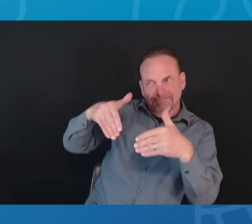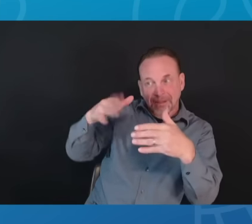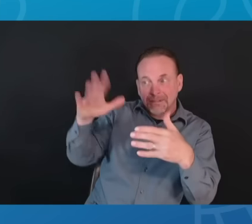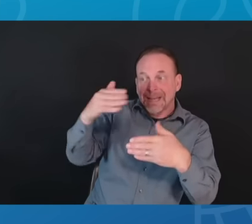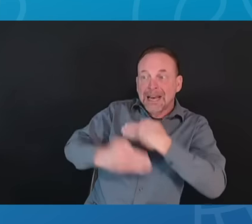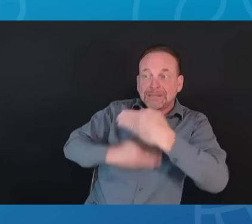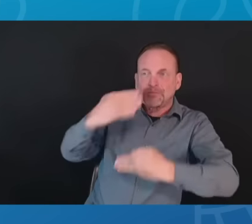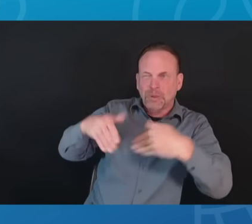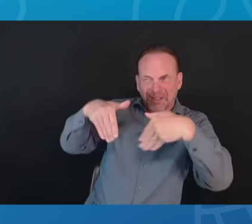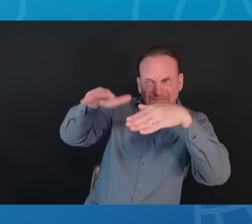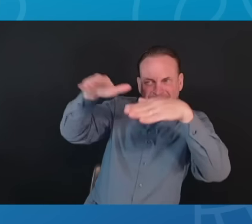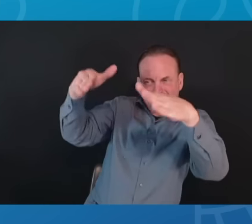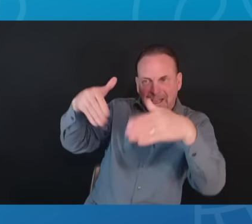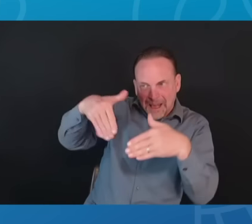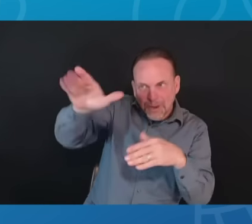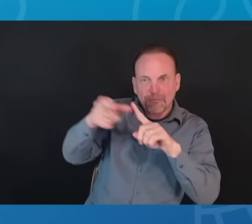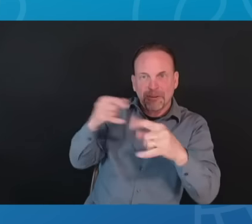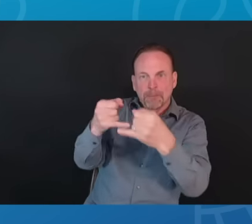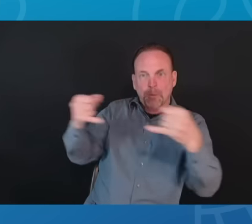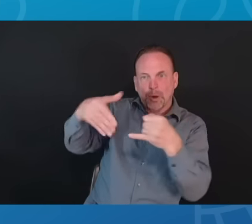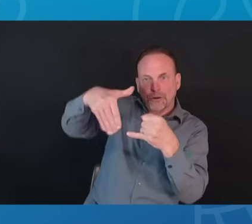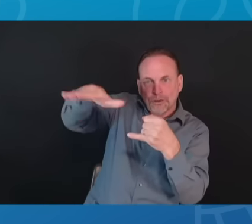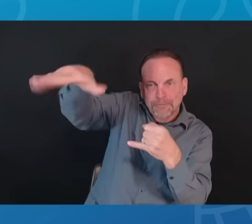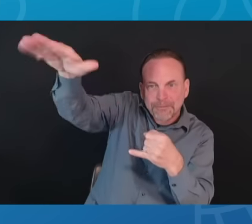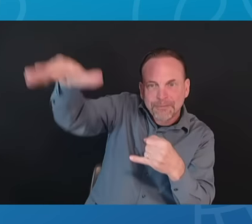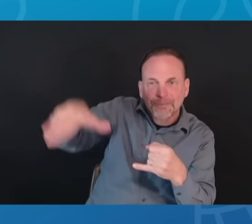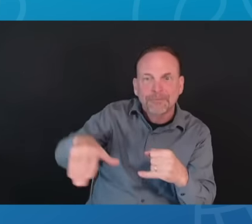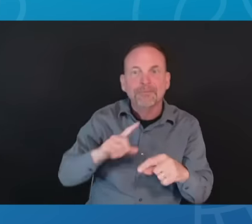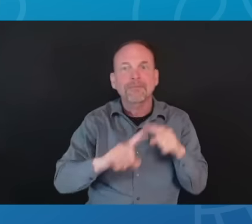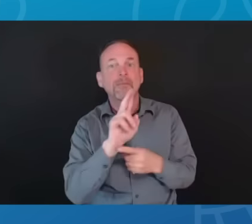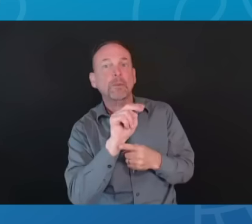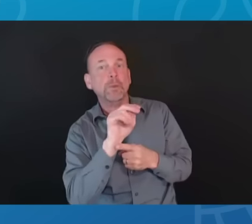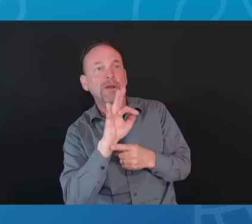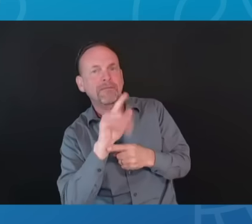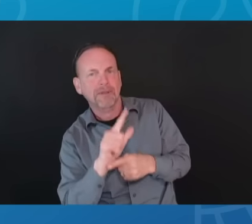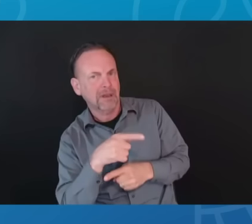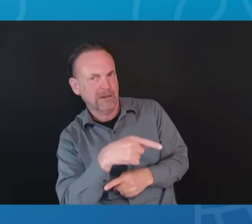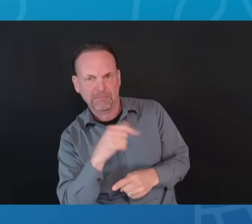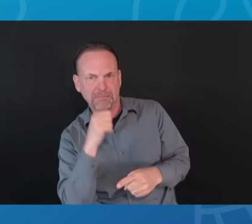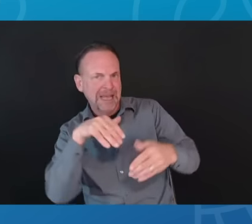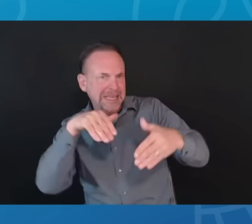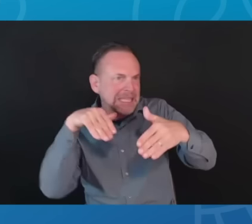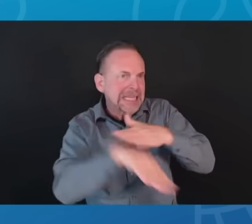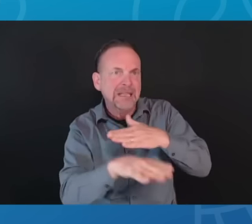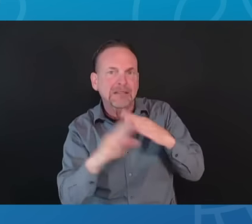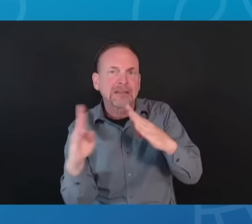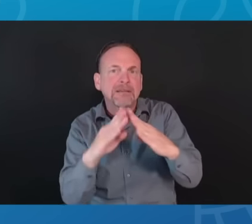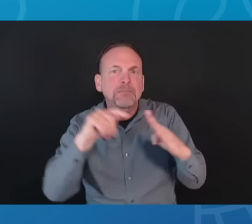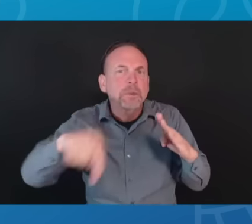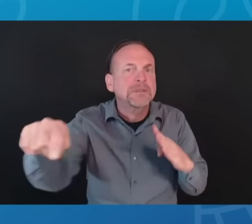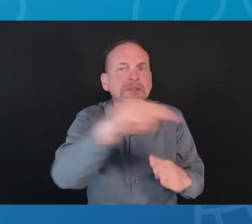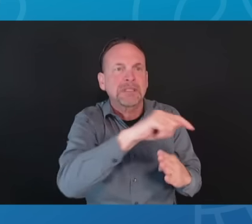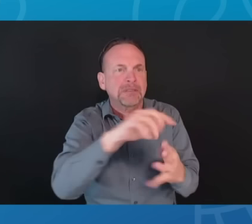they don't go into resort communities and expect there to be nothing except for, beach and